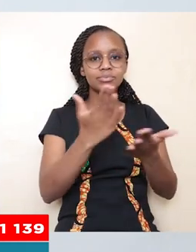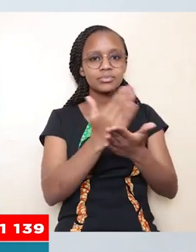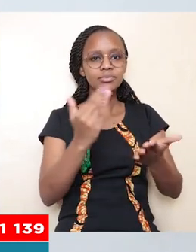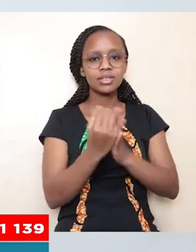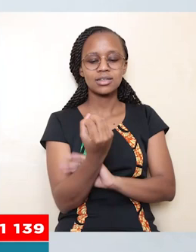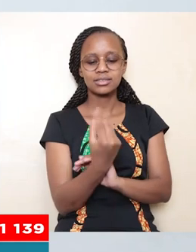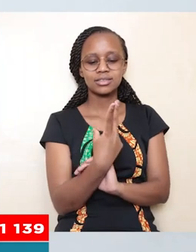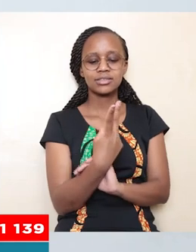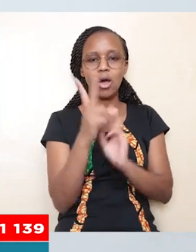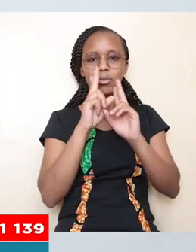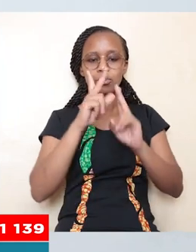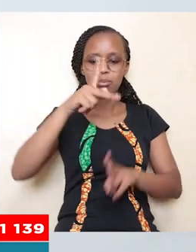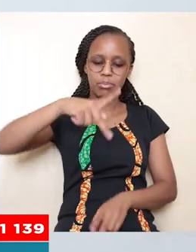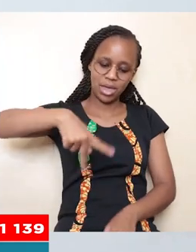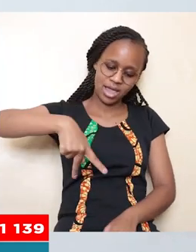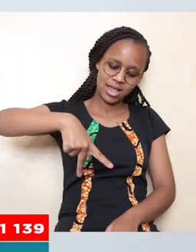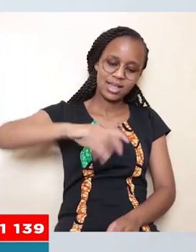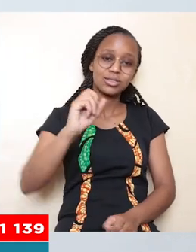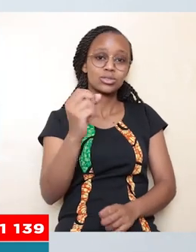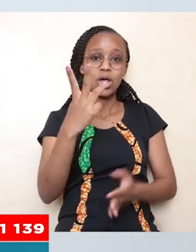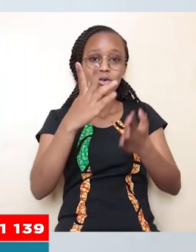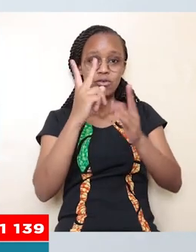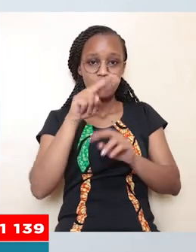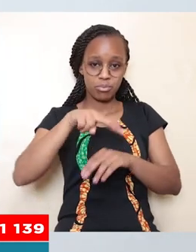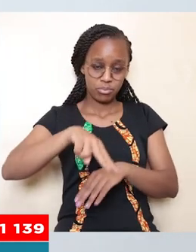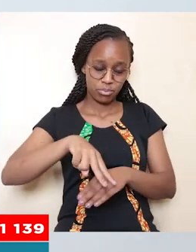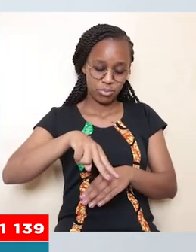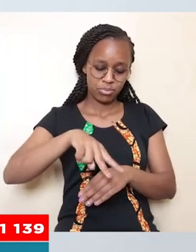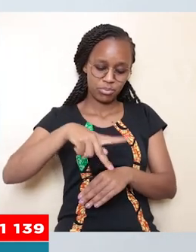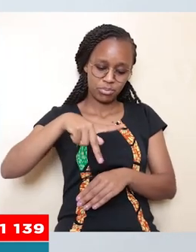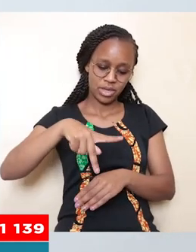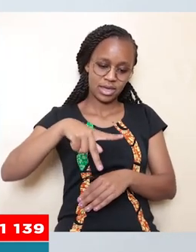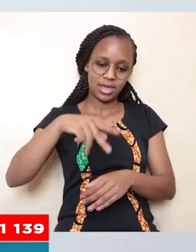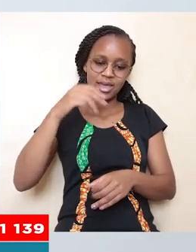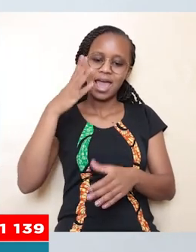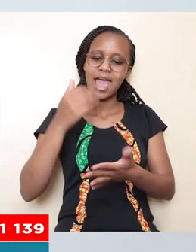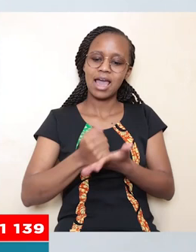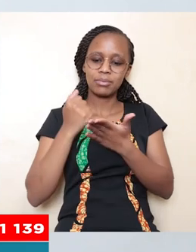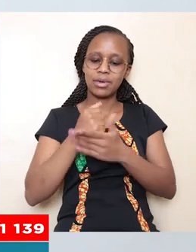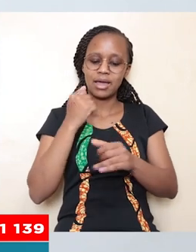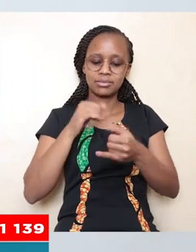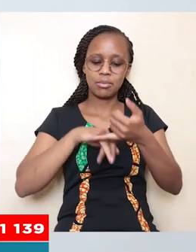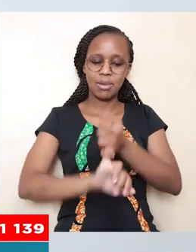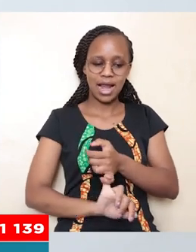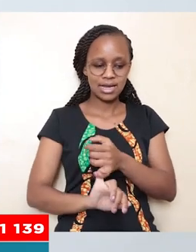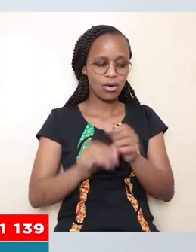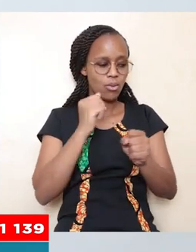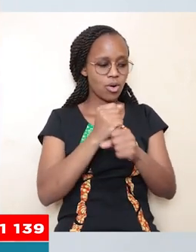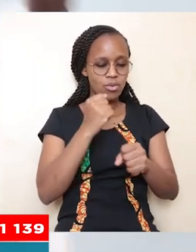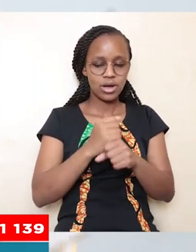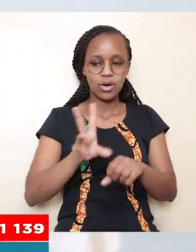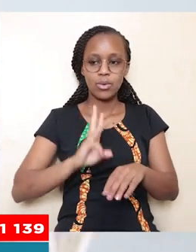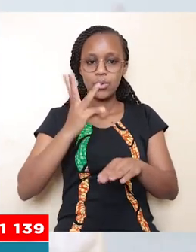some 12 P's that helps a couple to work on their marriage so that as